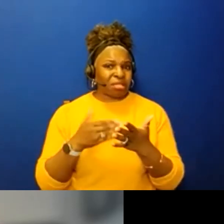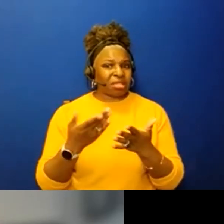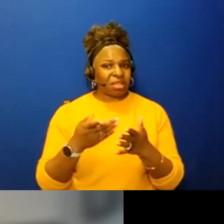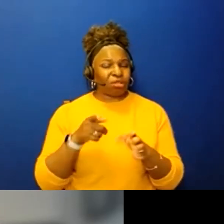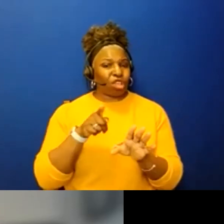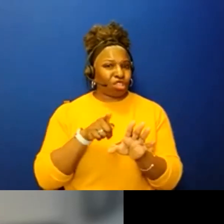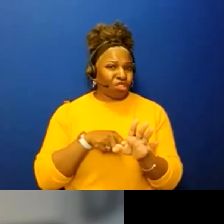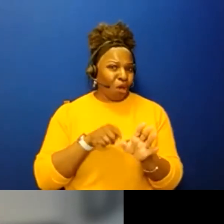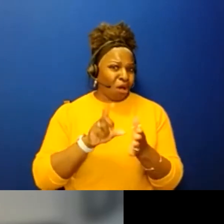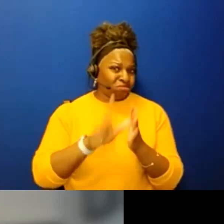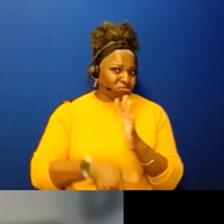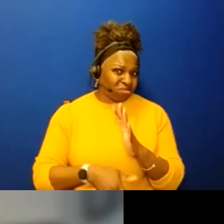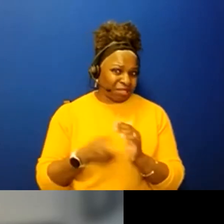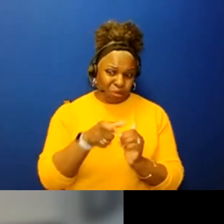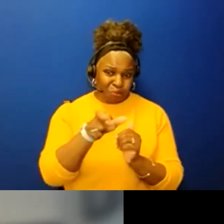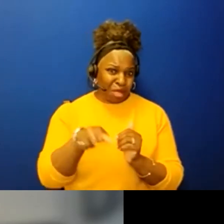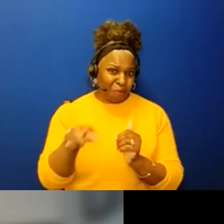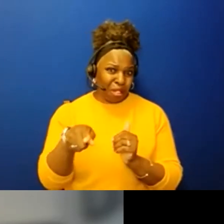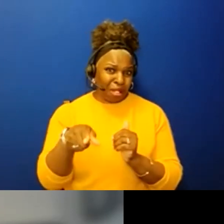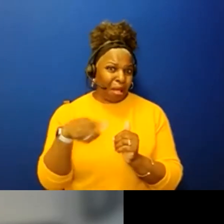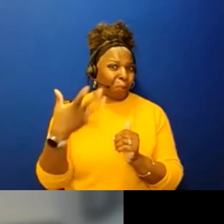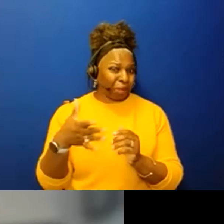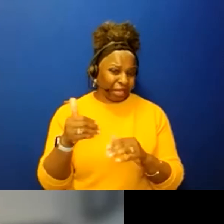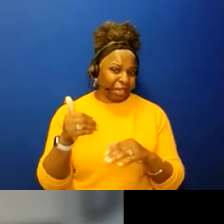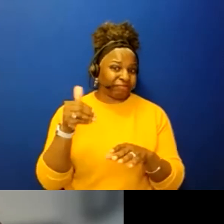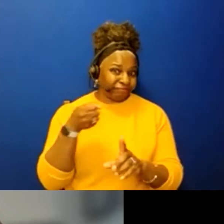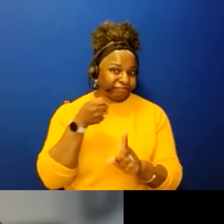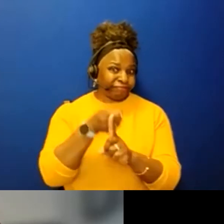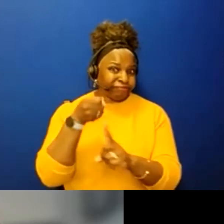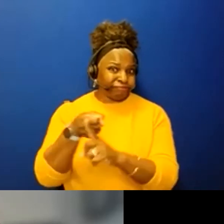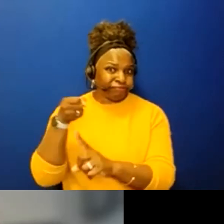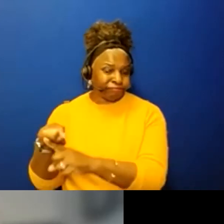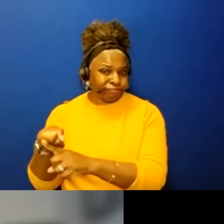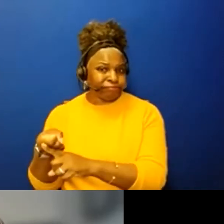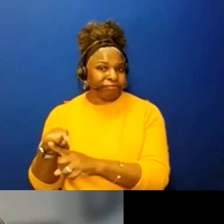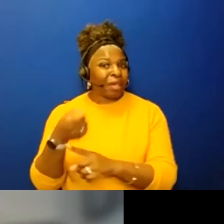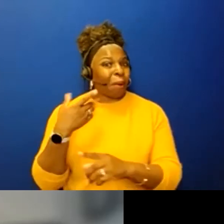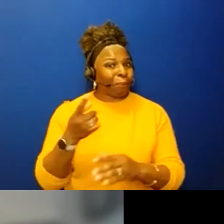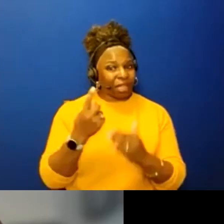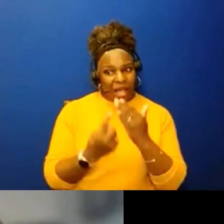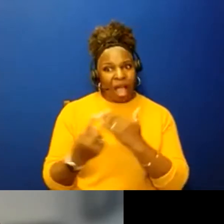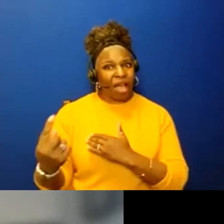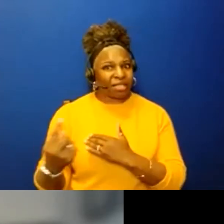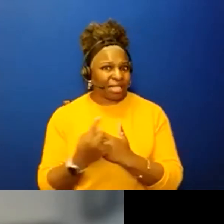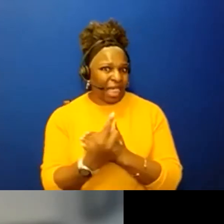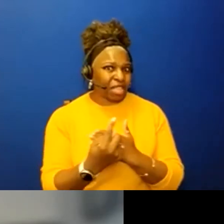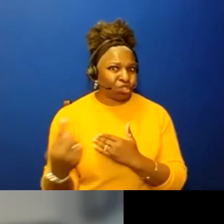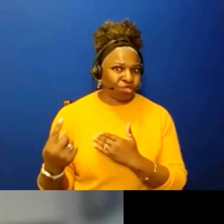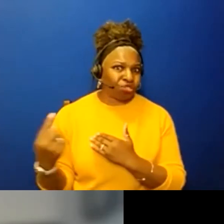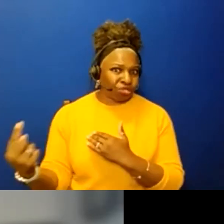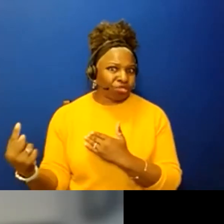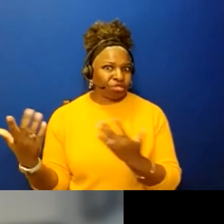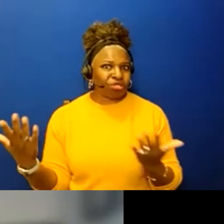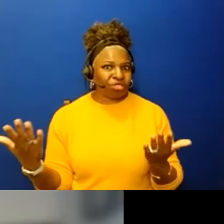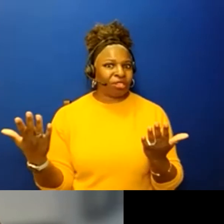disproportionately affected, especially because some of these people will have had to be shielding for such a long time as well. And actually, that's where the idea for Show